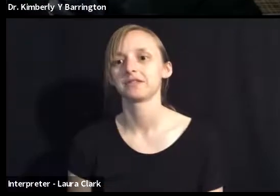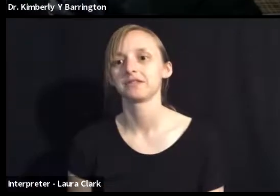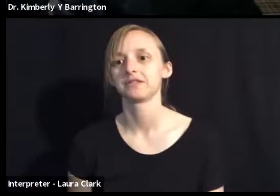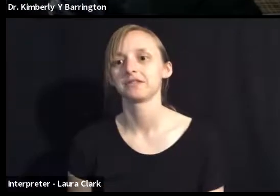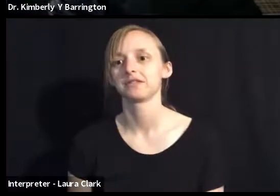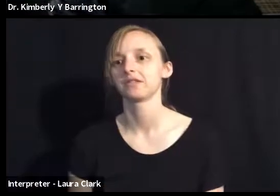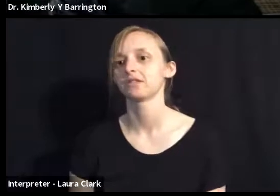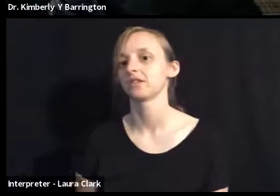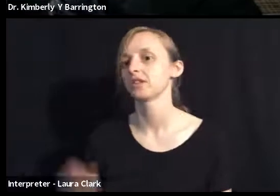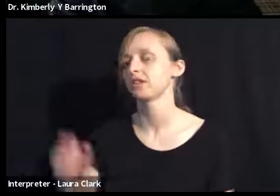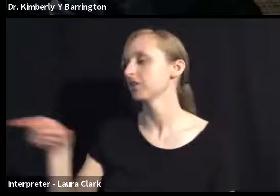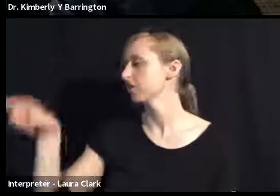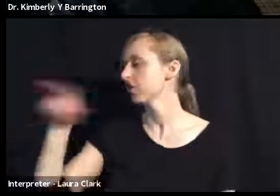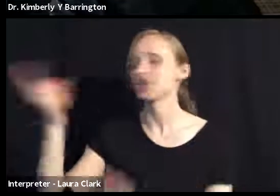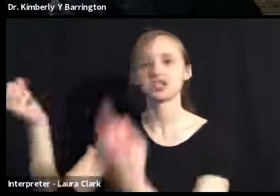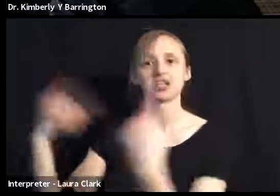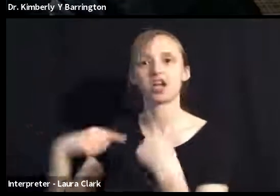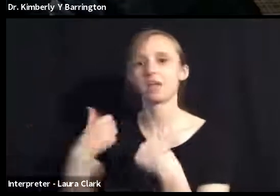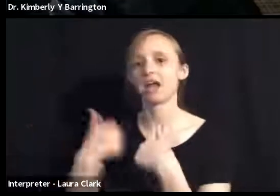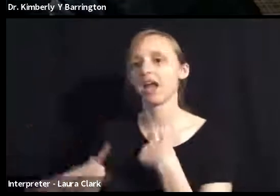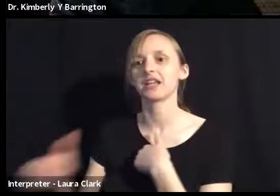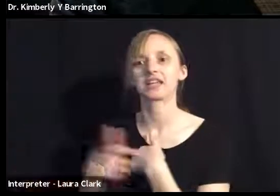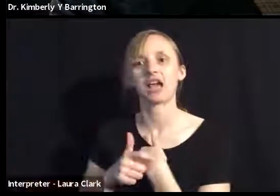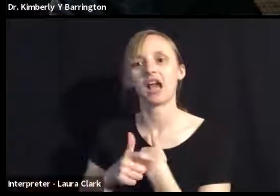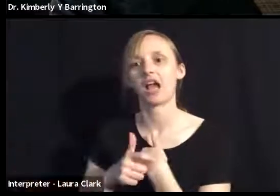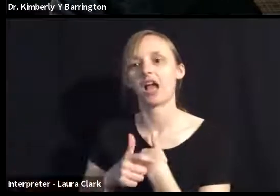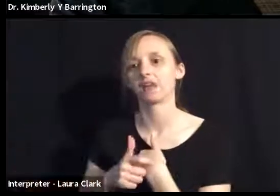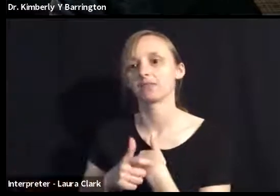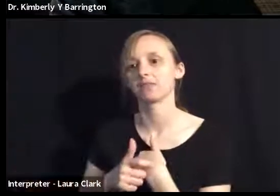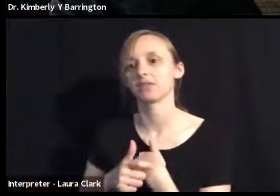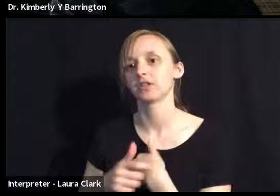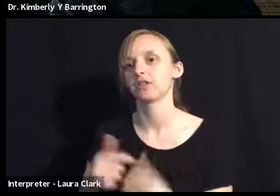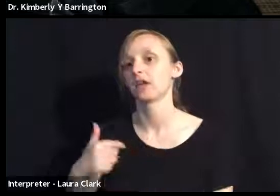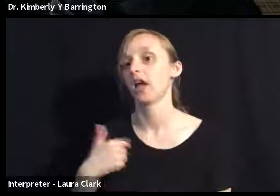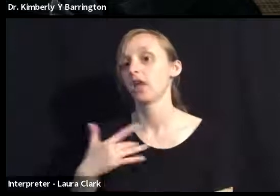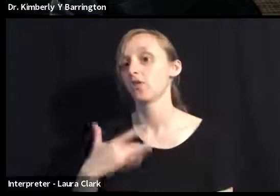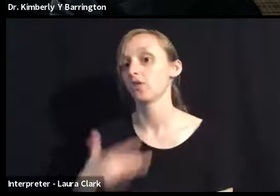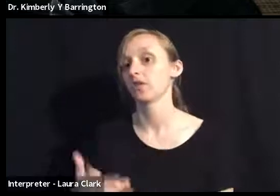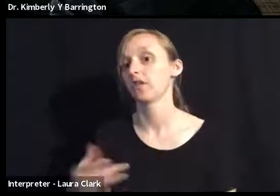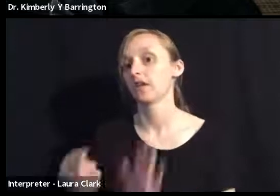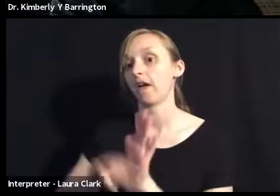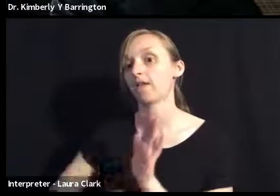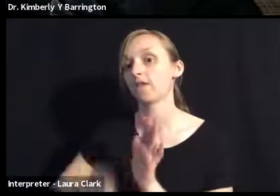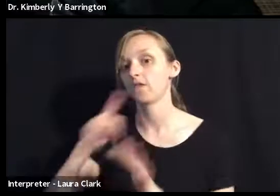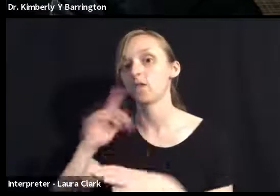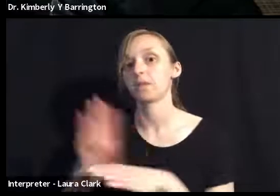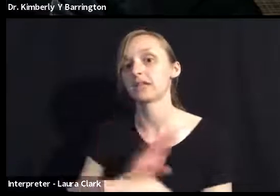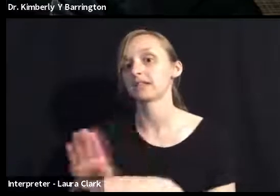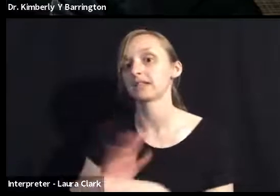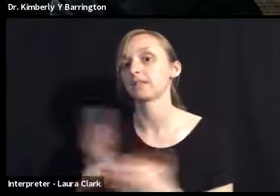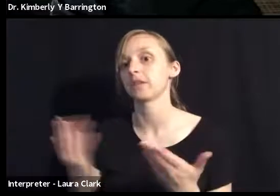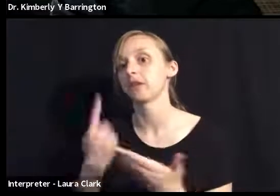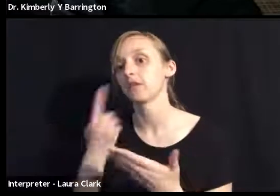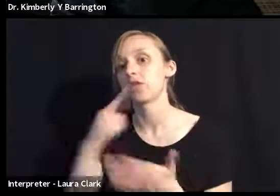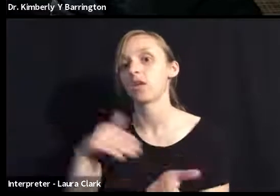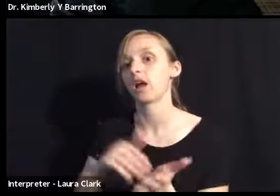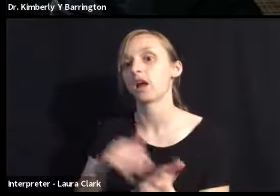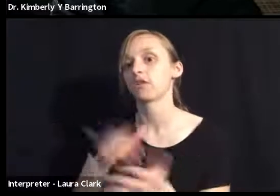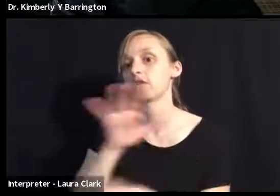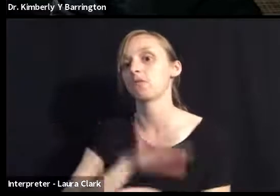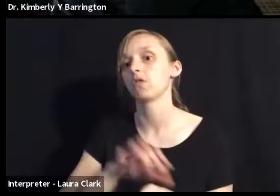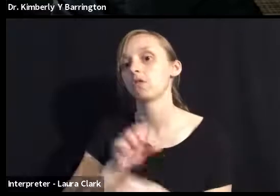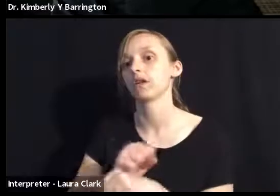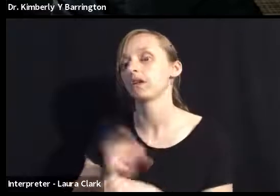Y'all can travel anytime. Now, I normally be in Memphis doing business, but like I said, I'm here for a doctor's appointment. But y'all can